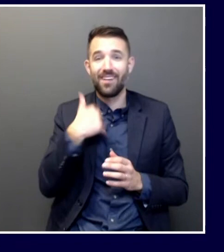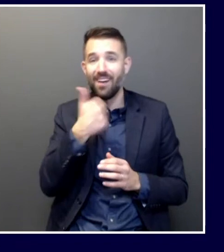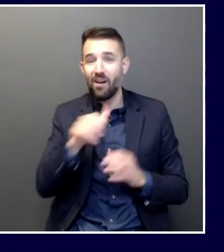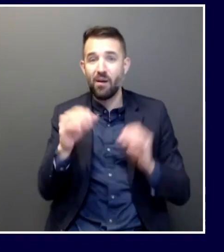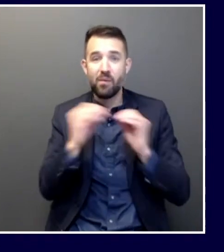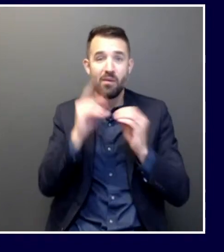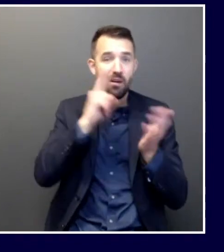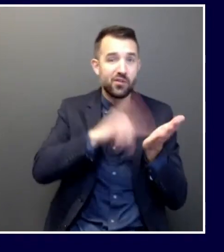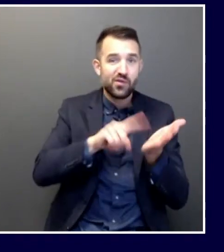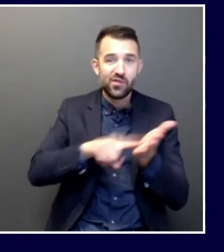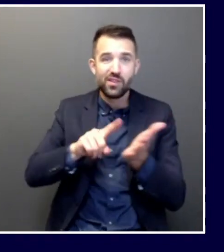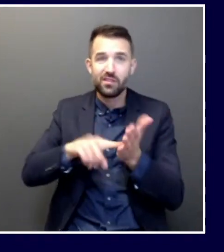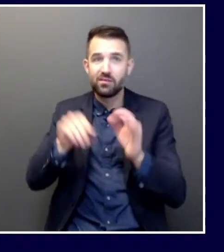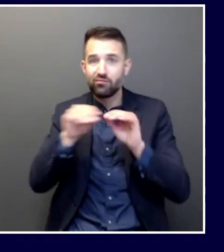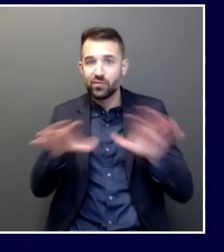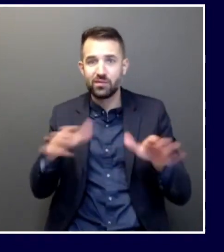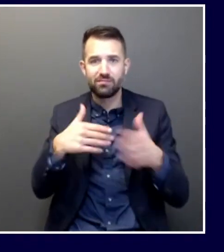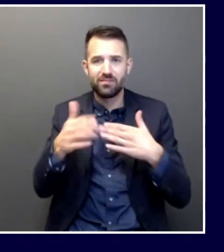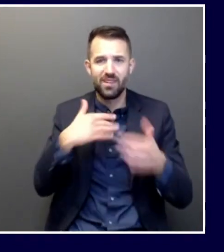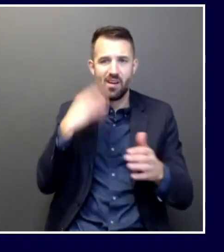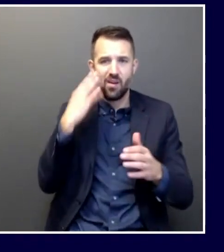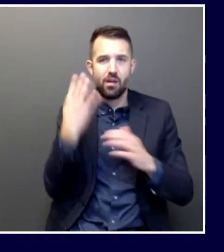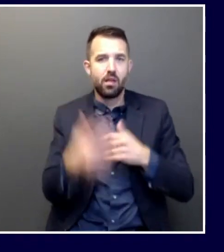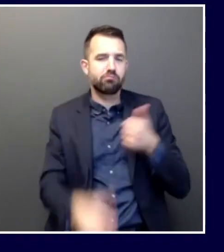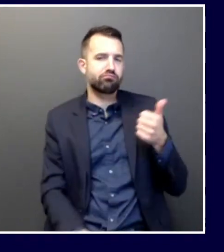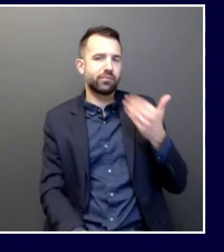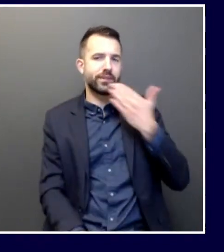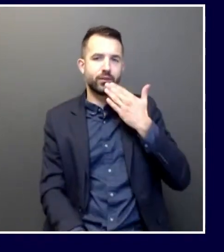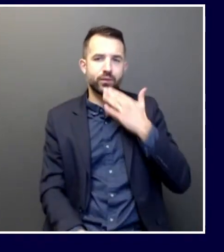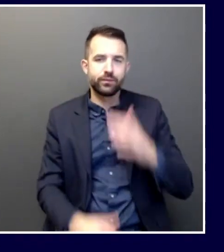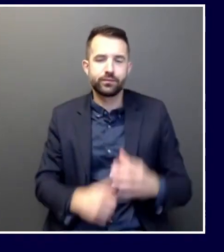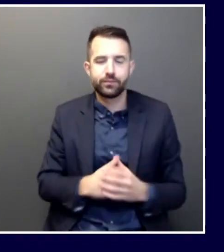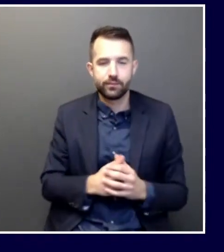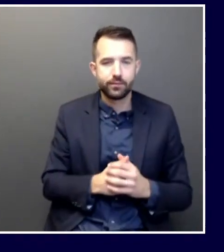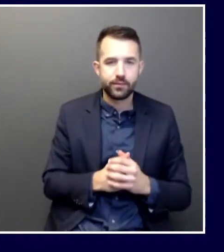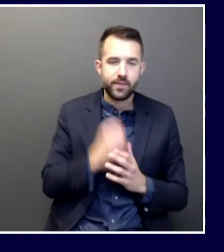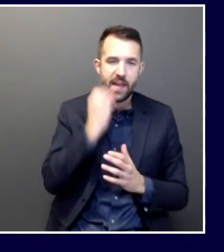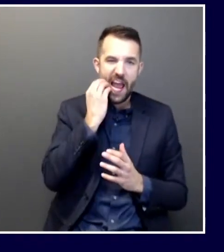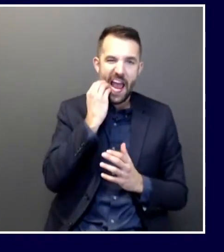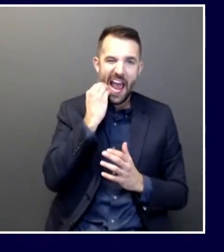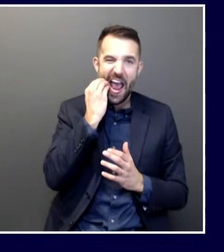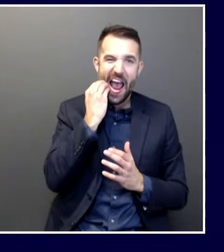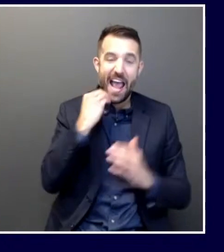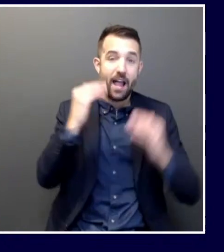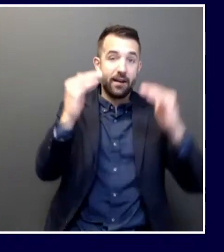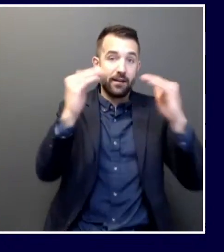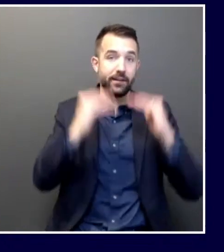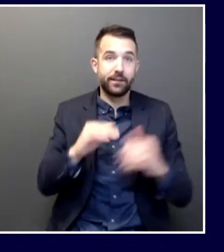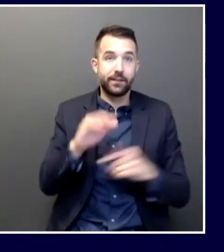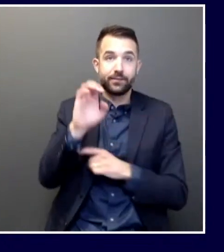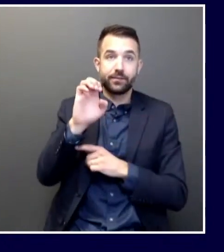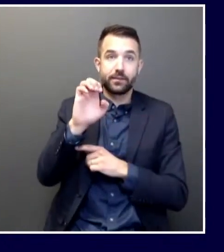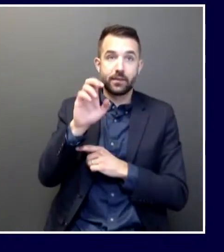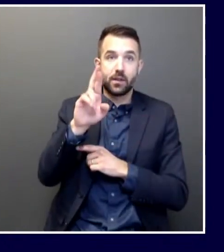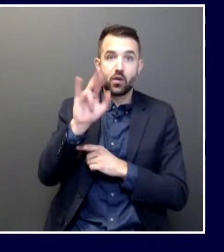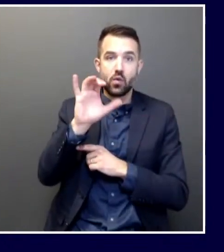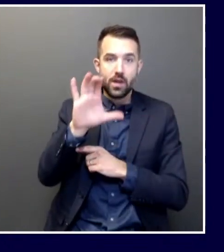are ongoing there. Thank you. Thank you. Let me go to Eric Russell next.